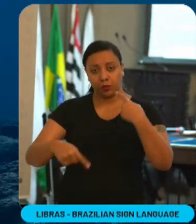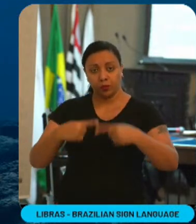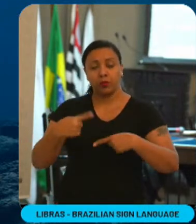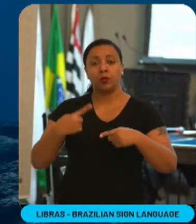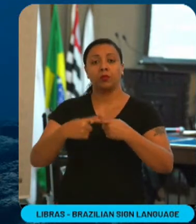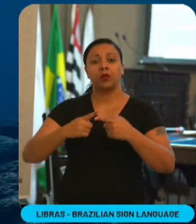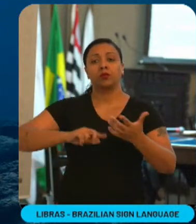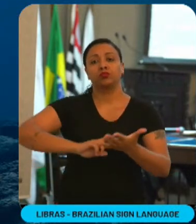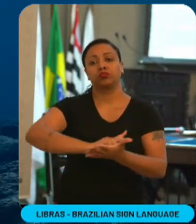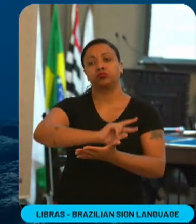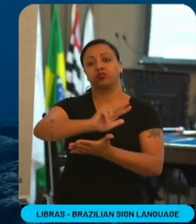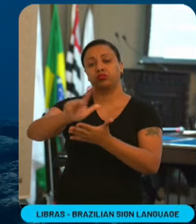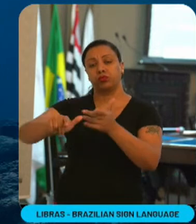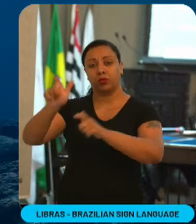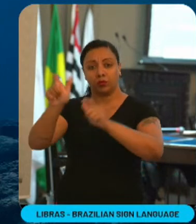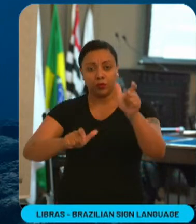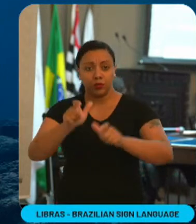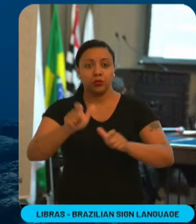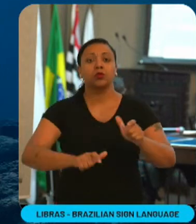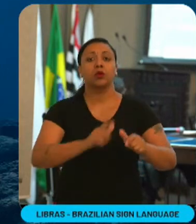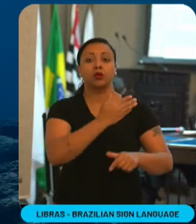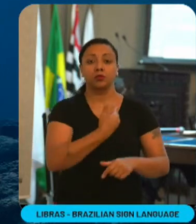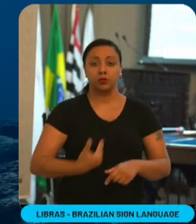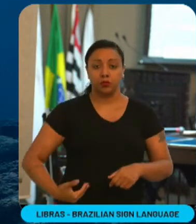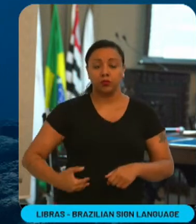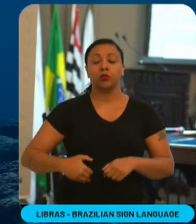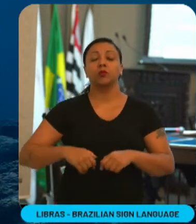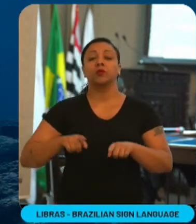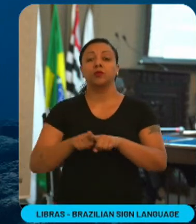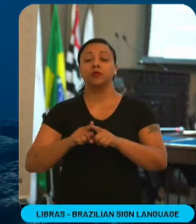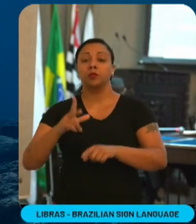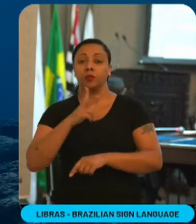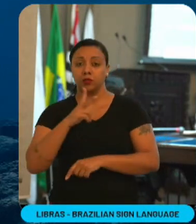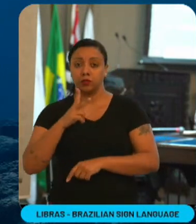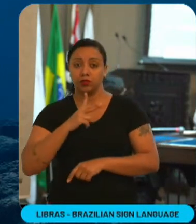about public players when I say that.